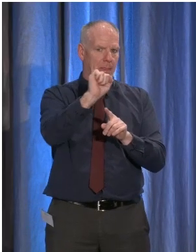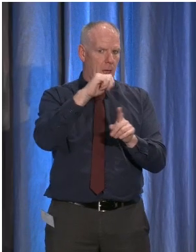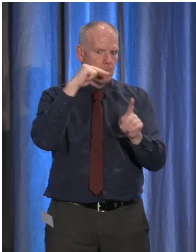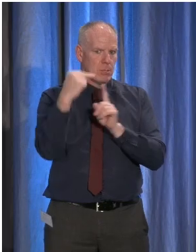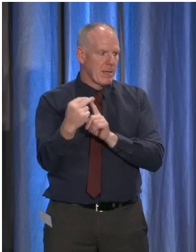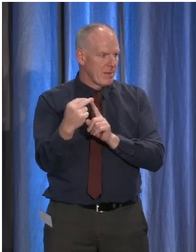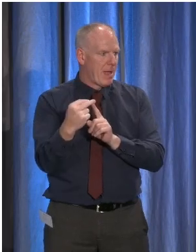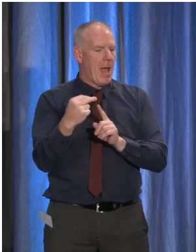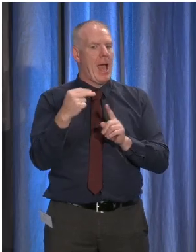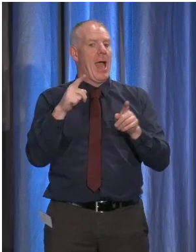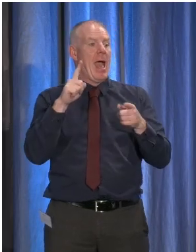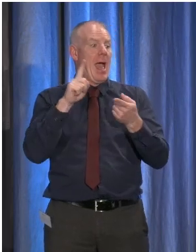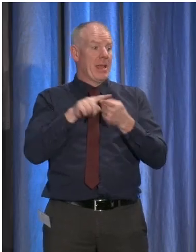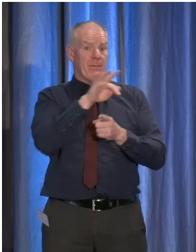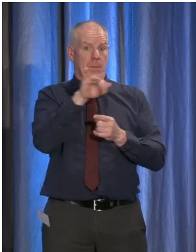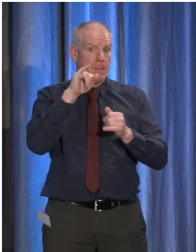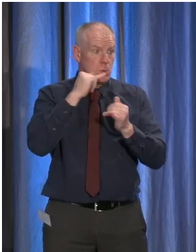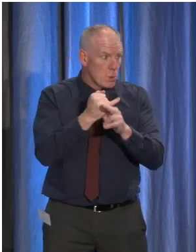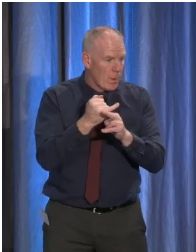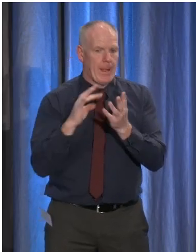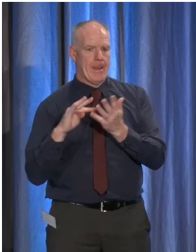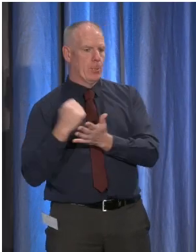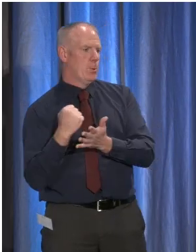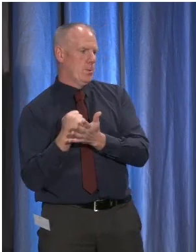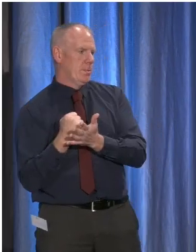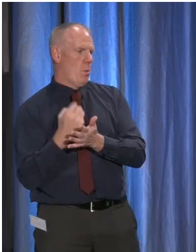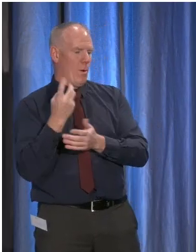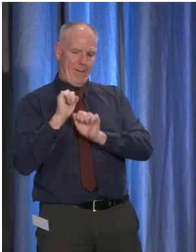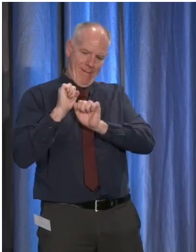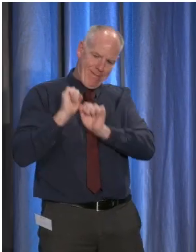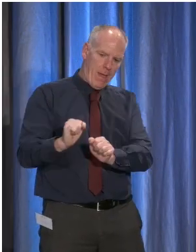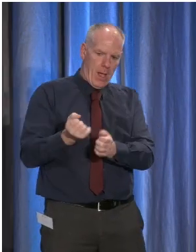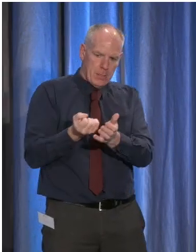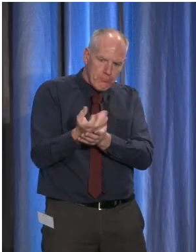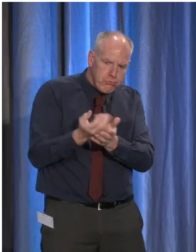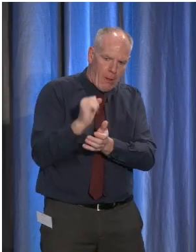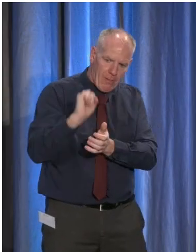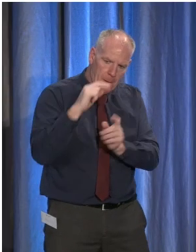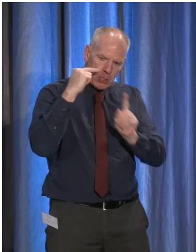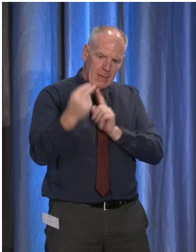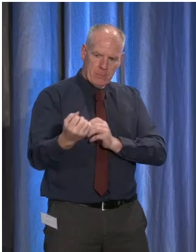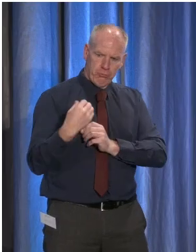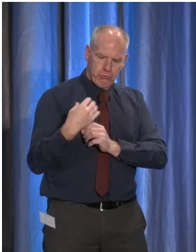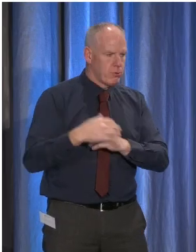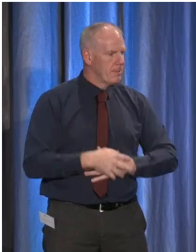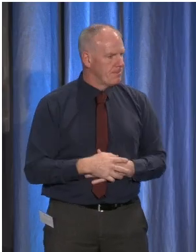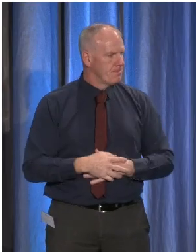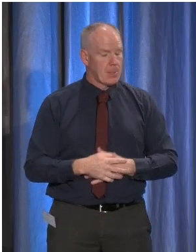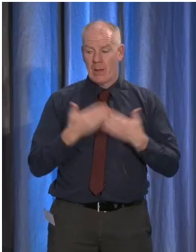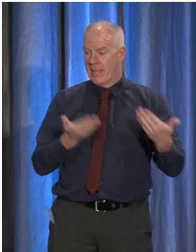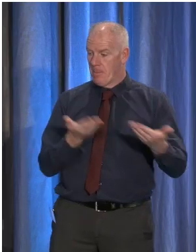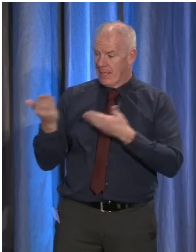importantly, 9 students in their schools, because we wanted to hear their stories. So I'm just going to pass over to my